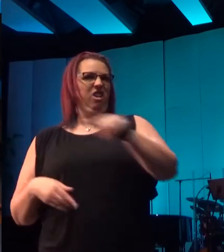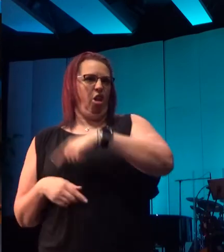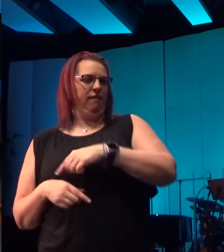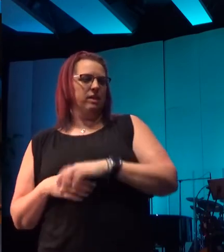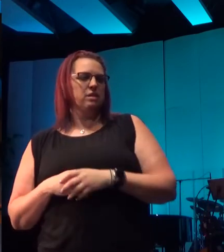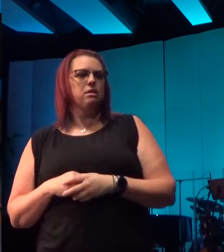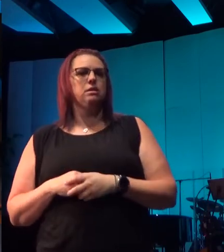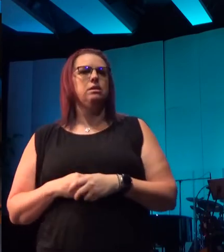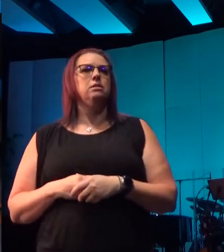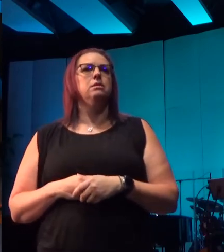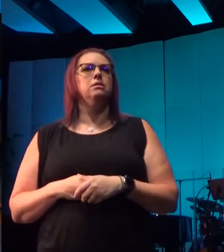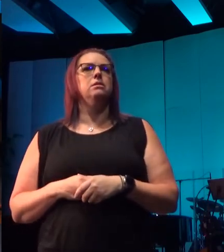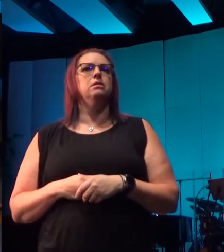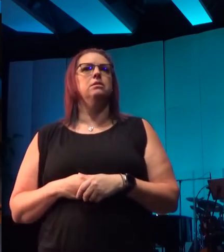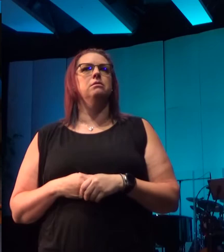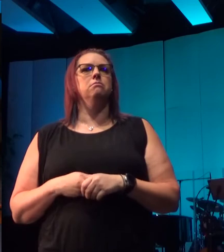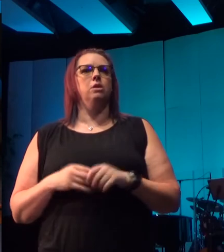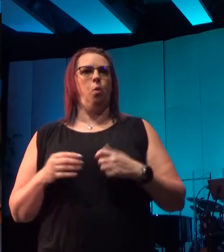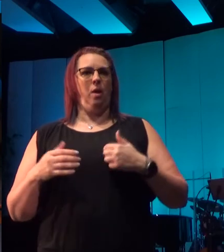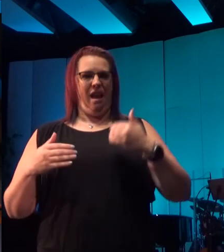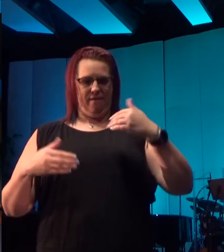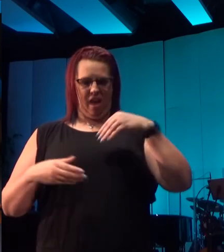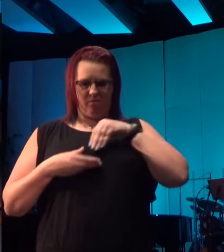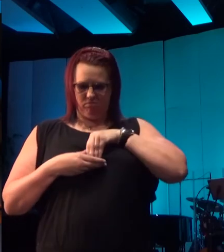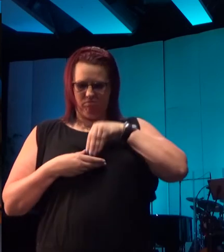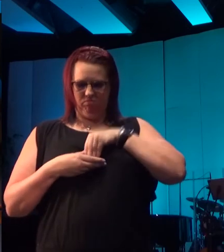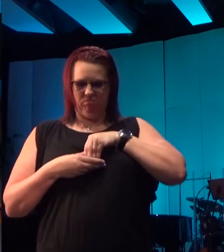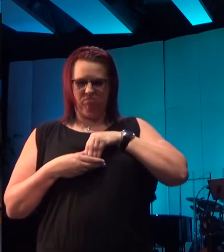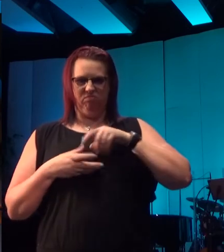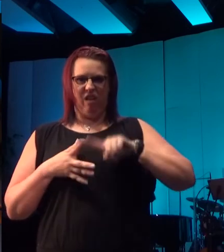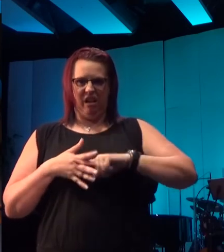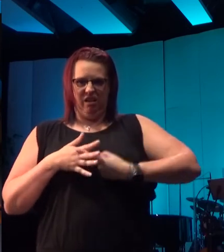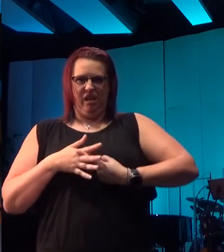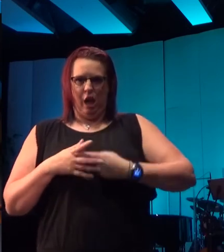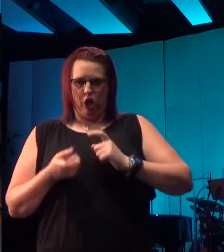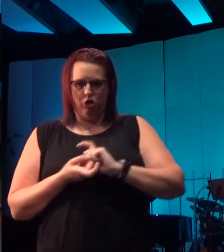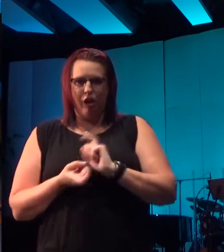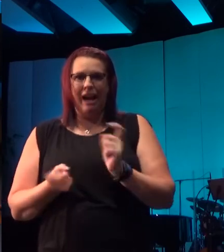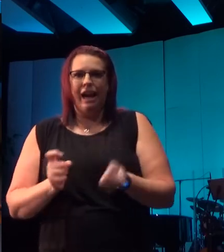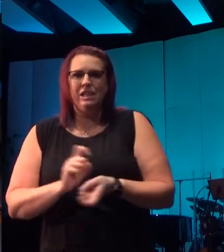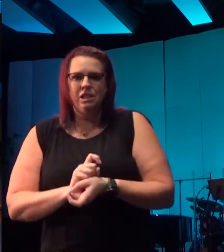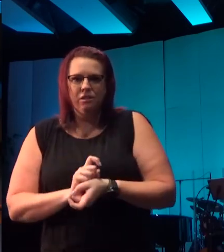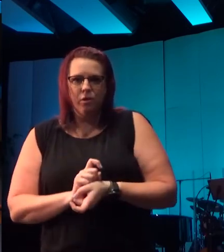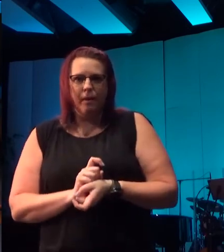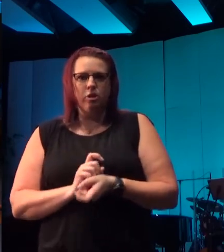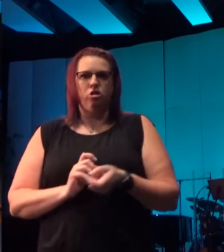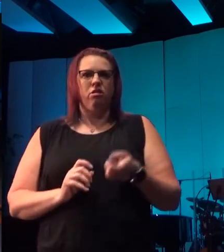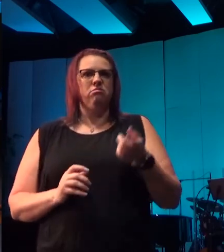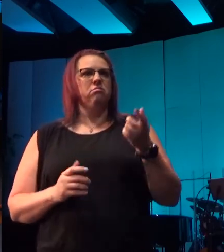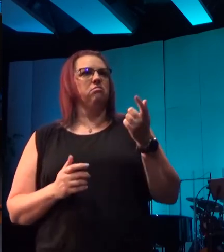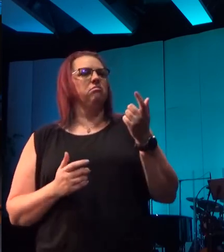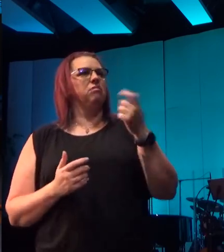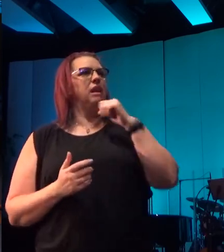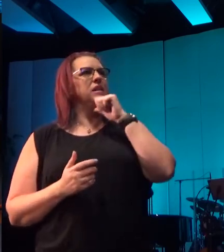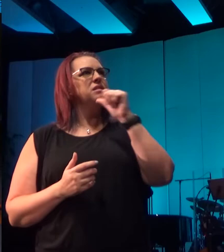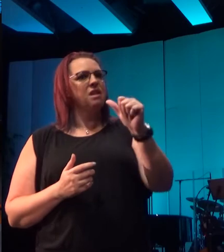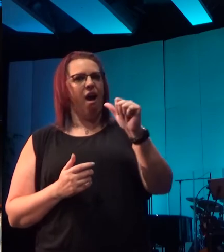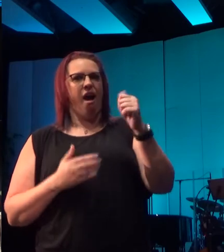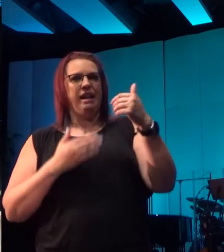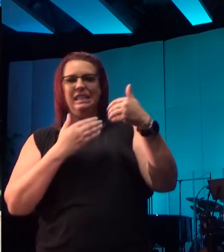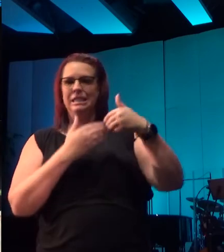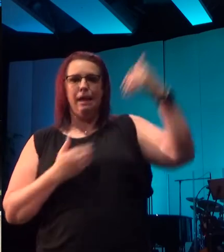energized a transformation at the core of his being. He was no longer operating in this arrogant, separate